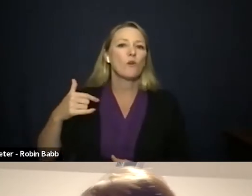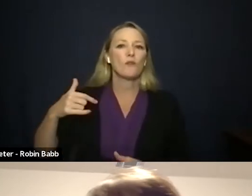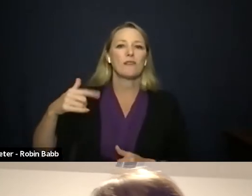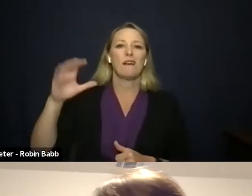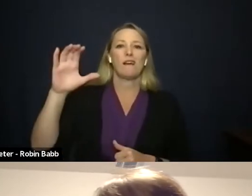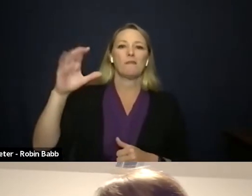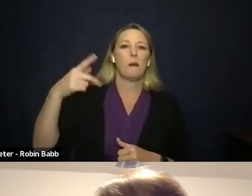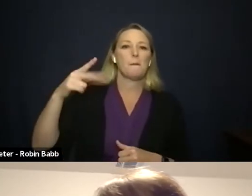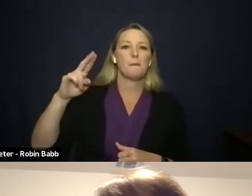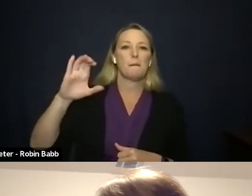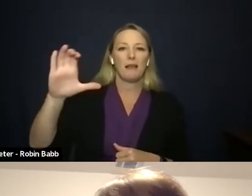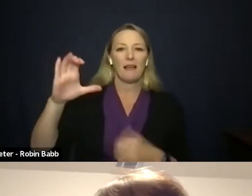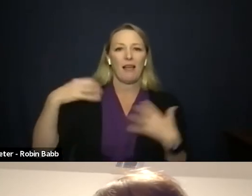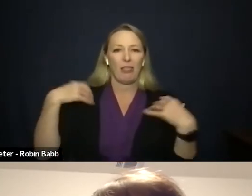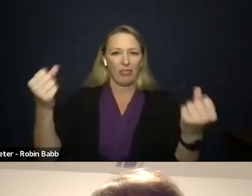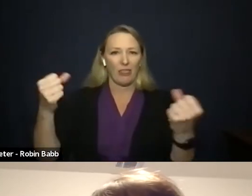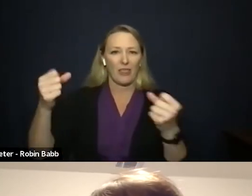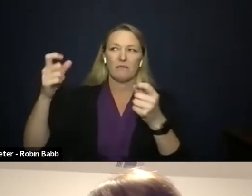recommendations